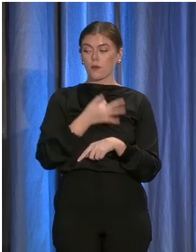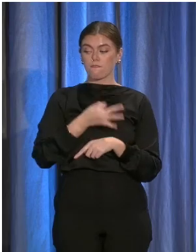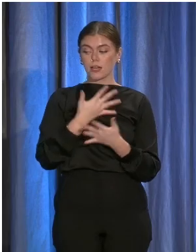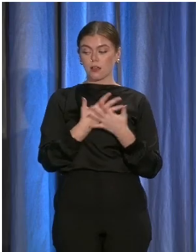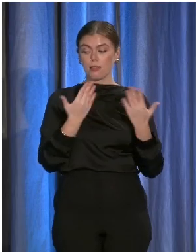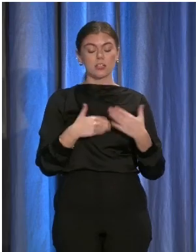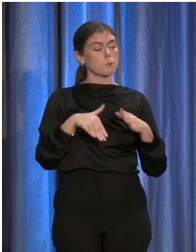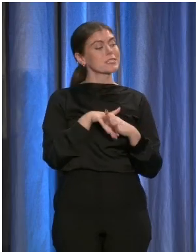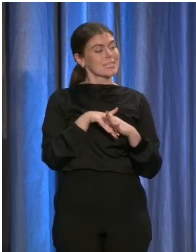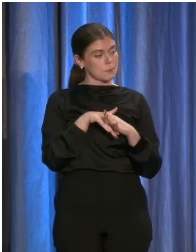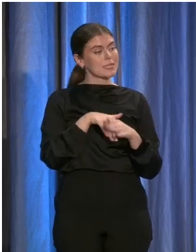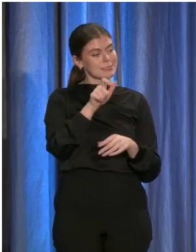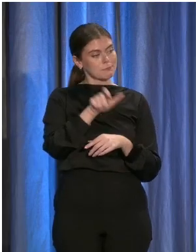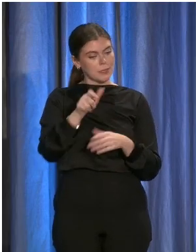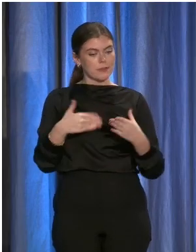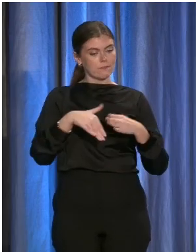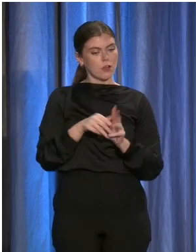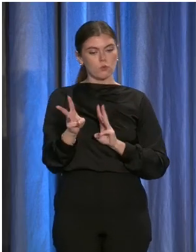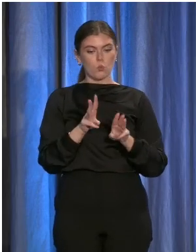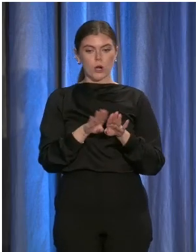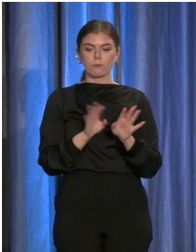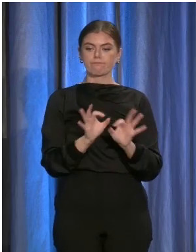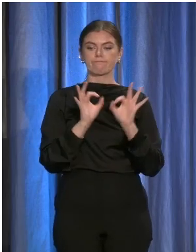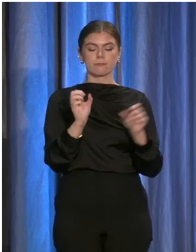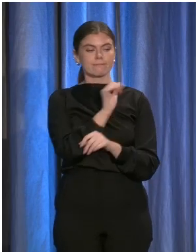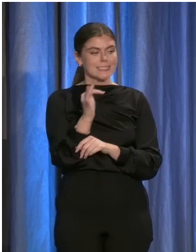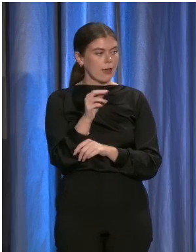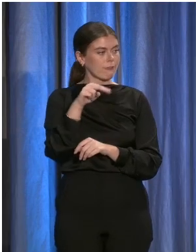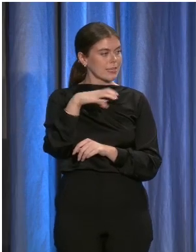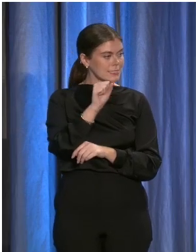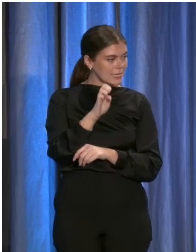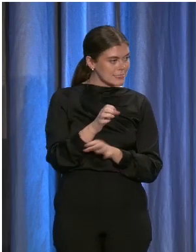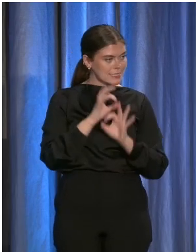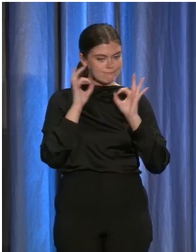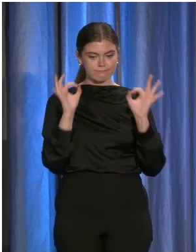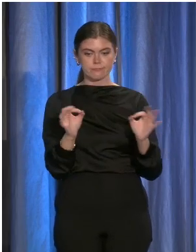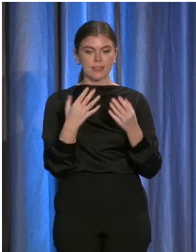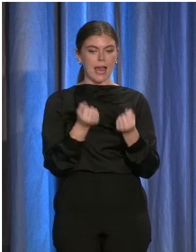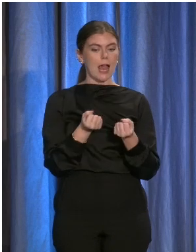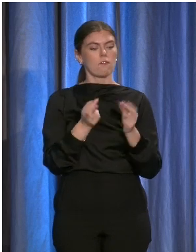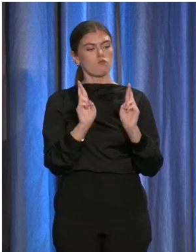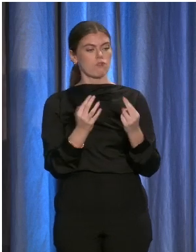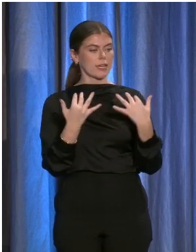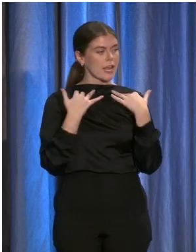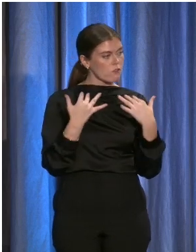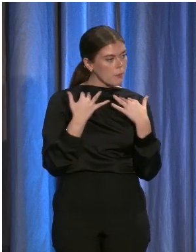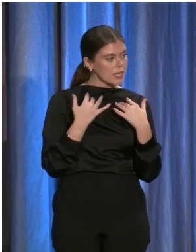our participants had worked with brilliant staff in the NCSE who were committed and knowledgeable. Our experience of